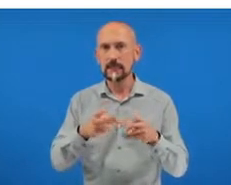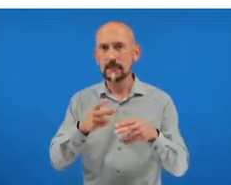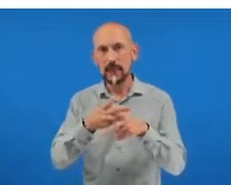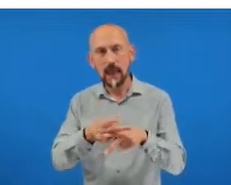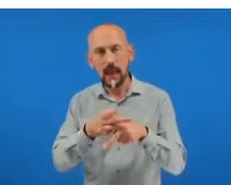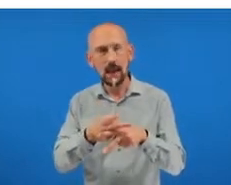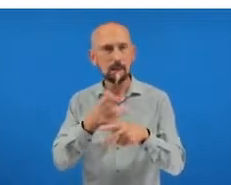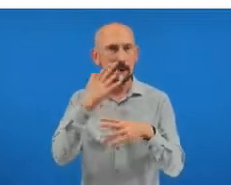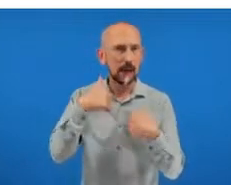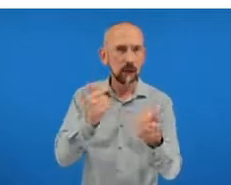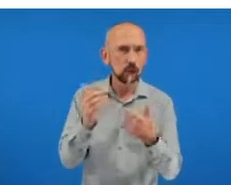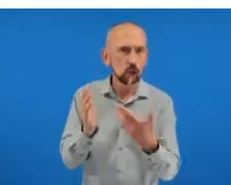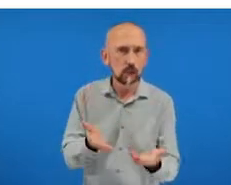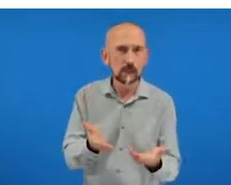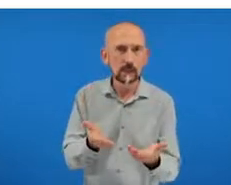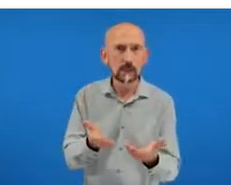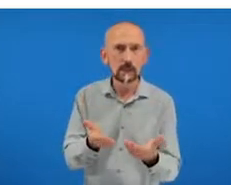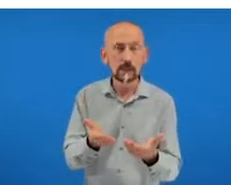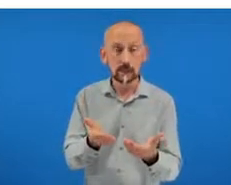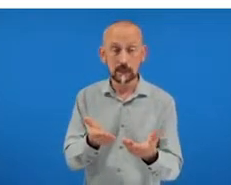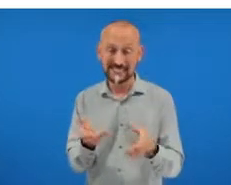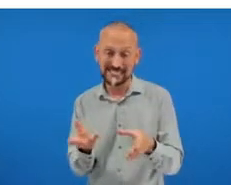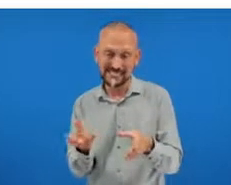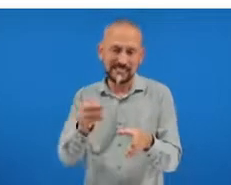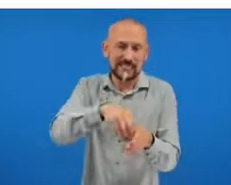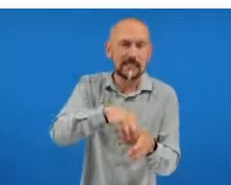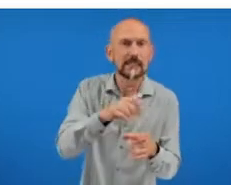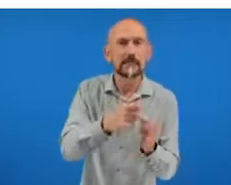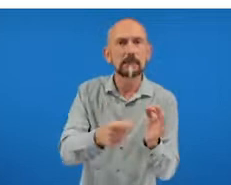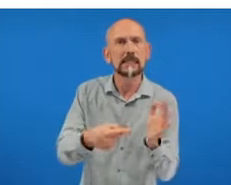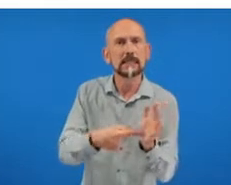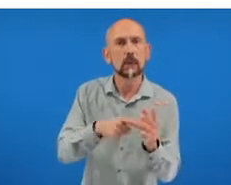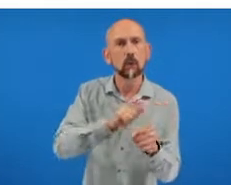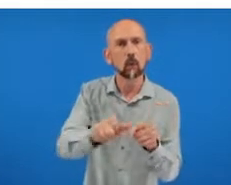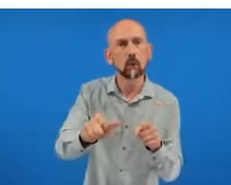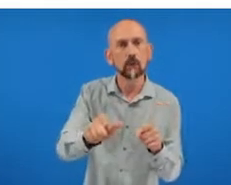a CBT course, which was actually aimed towards